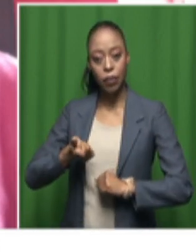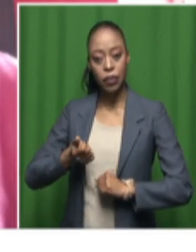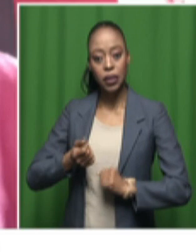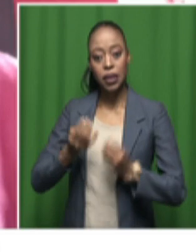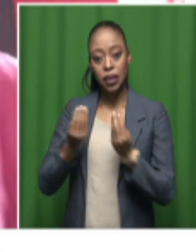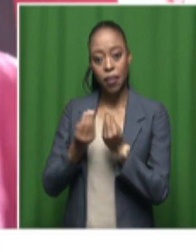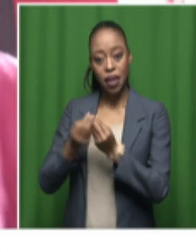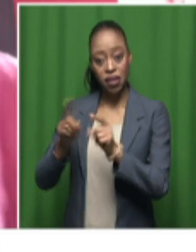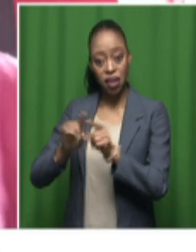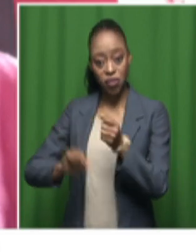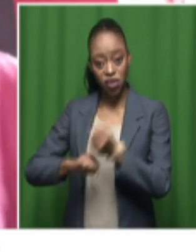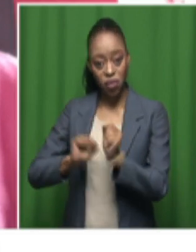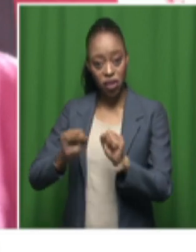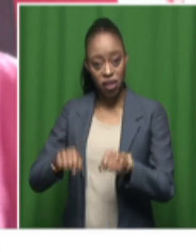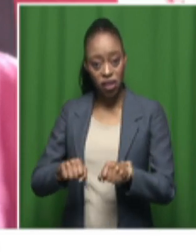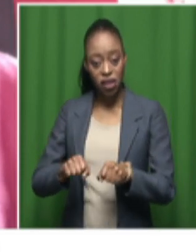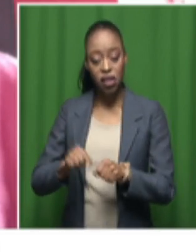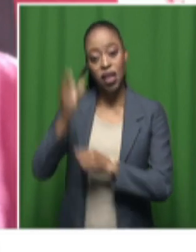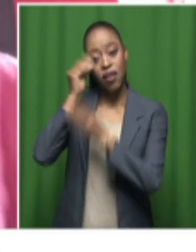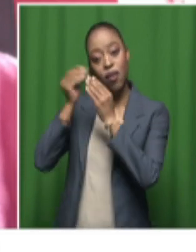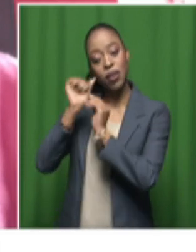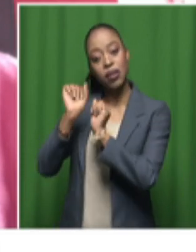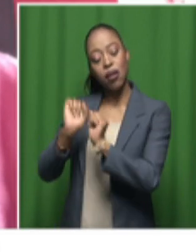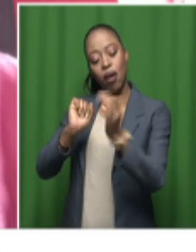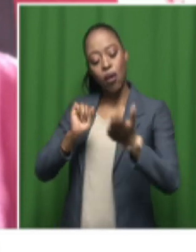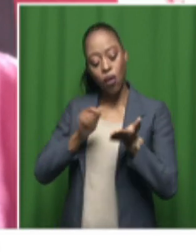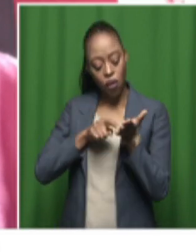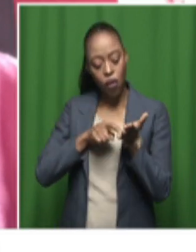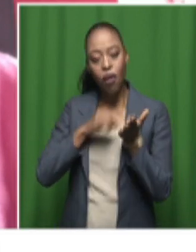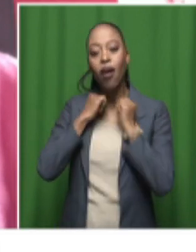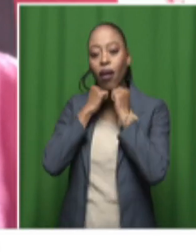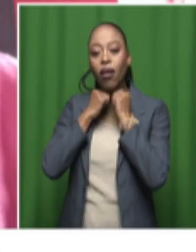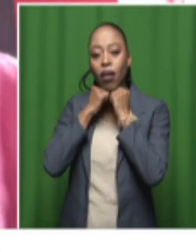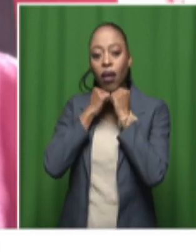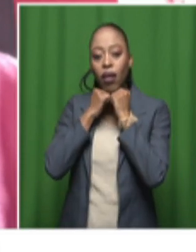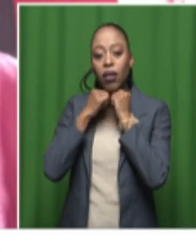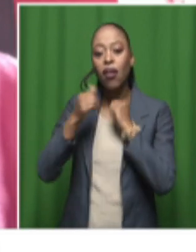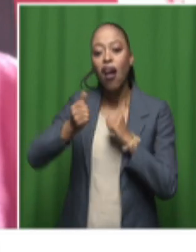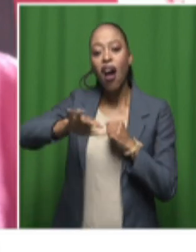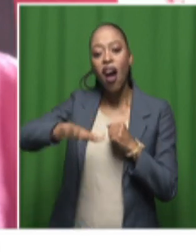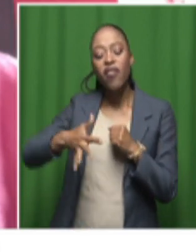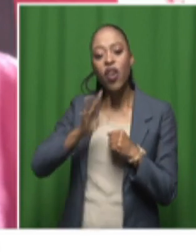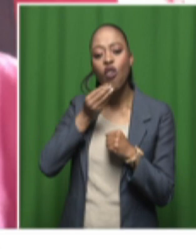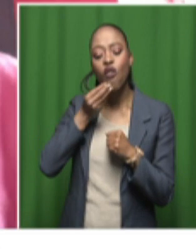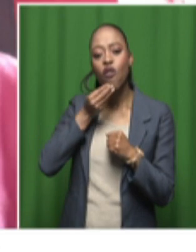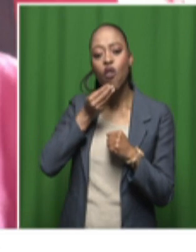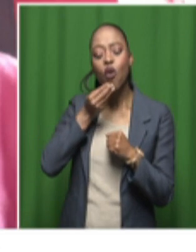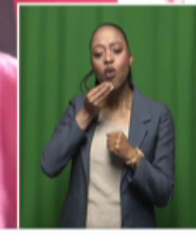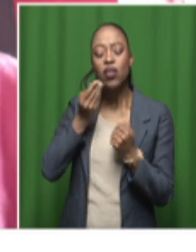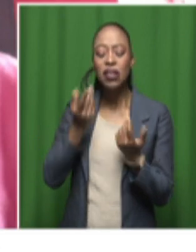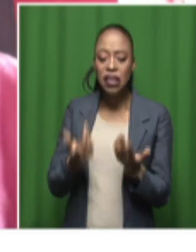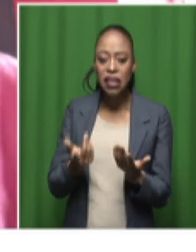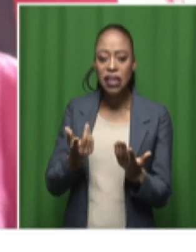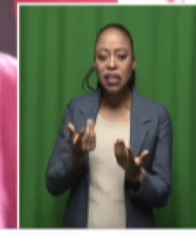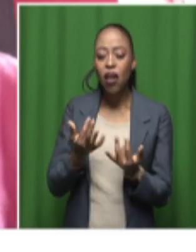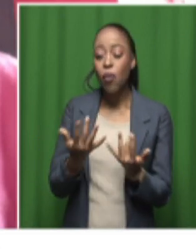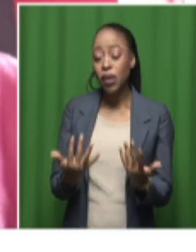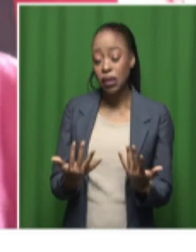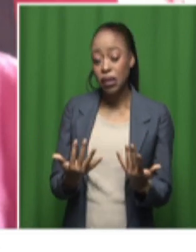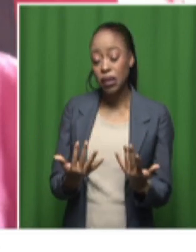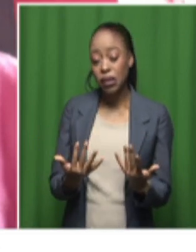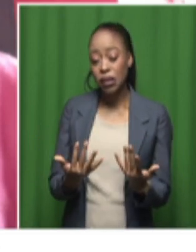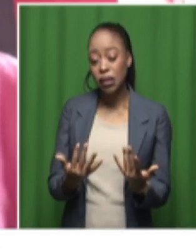you're alluding to as well. Your data is showing that in August, the average cost of the household food basket is now sitting